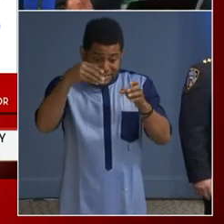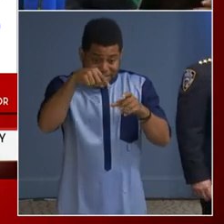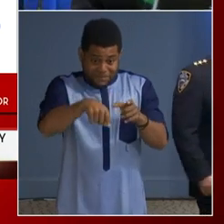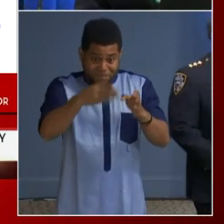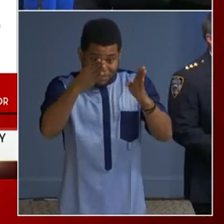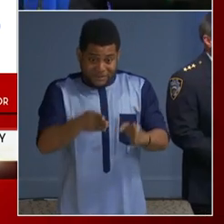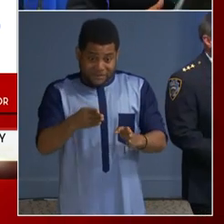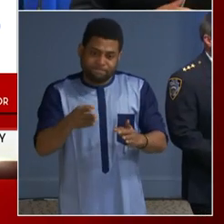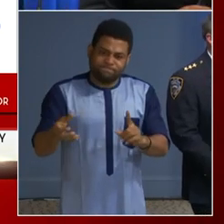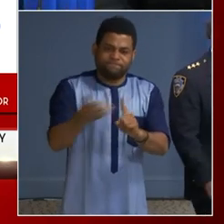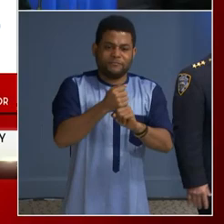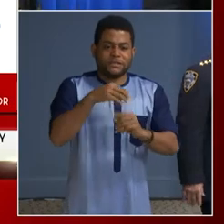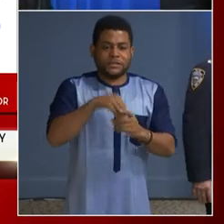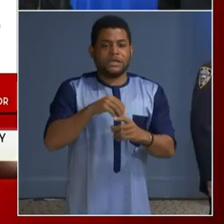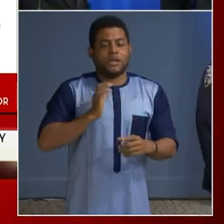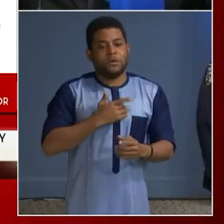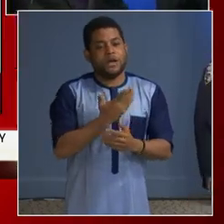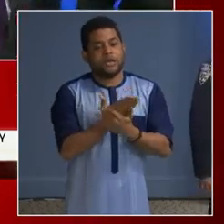Adams.